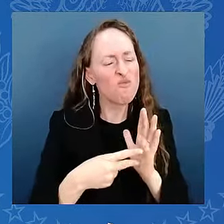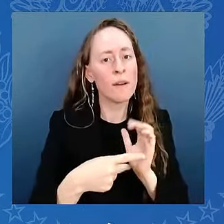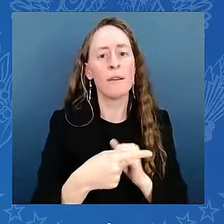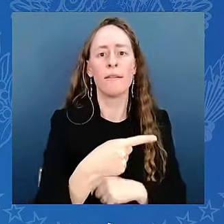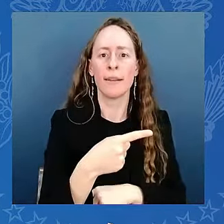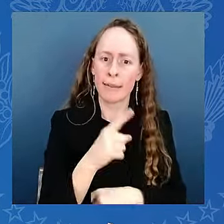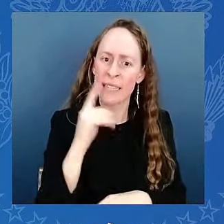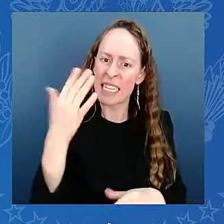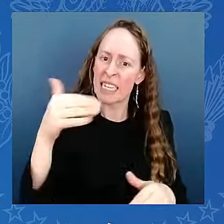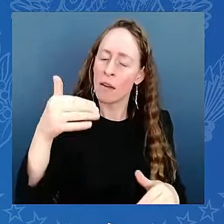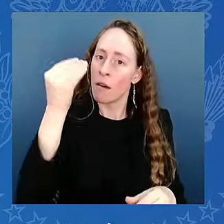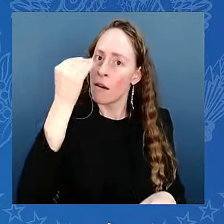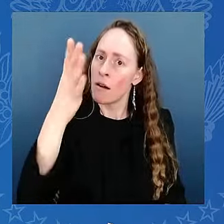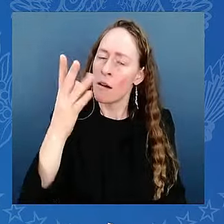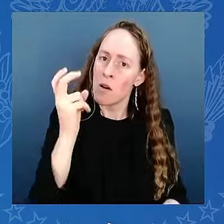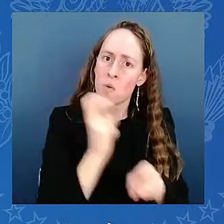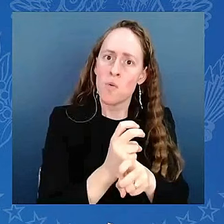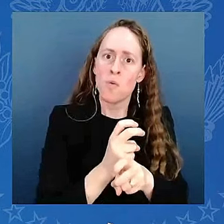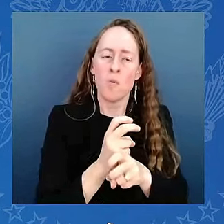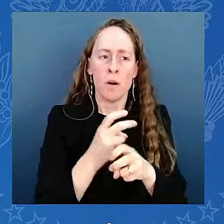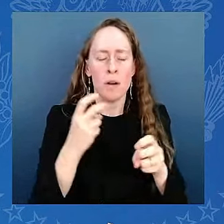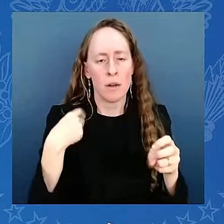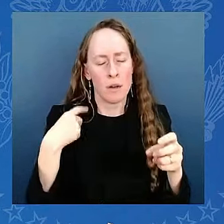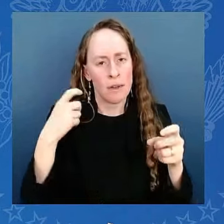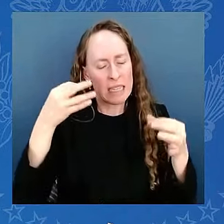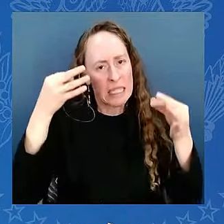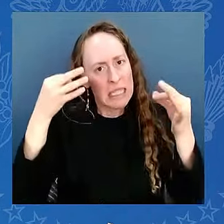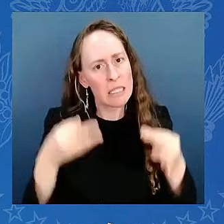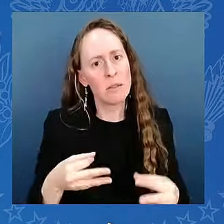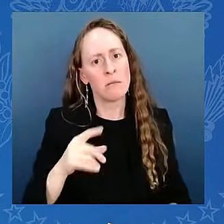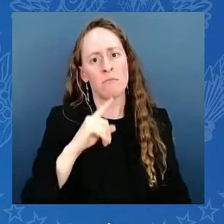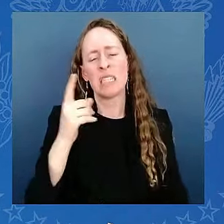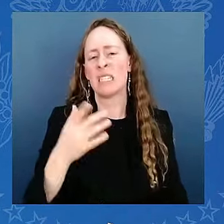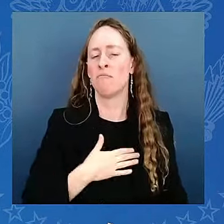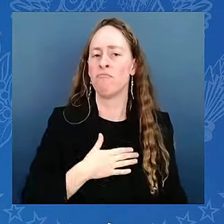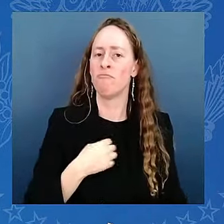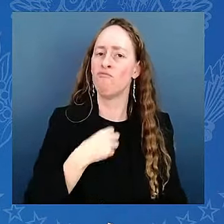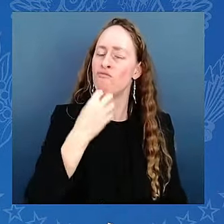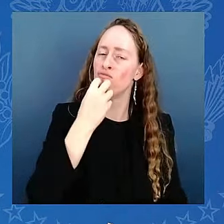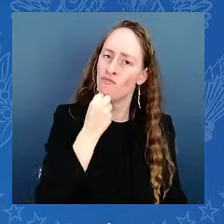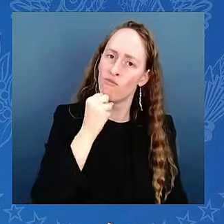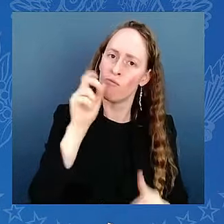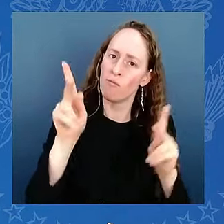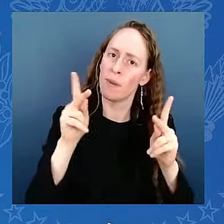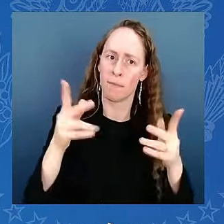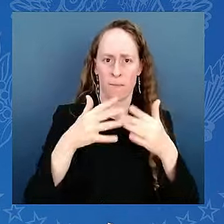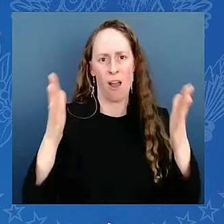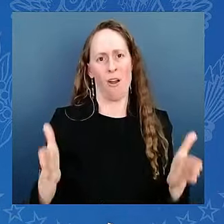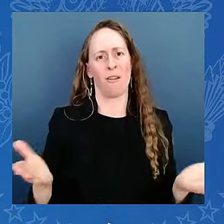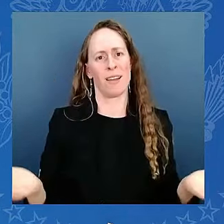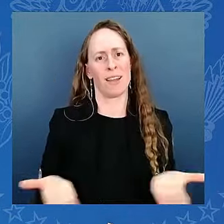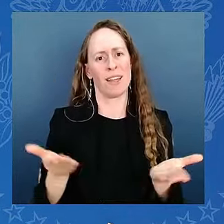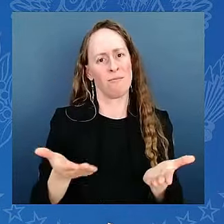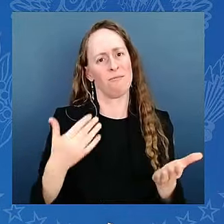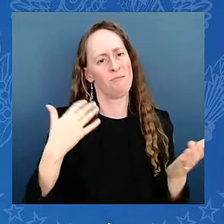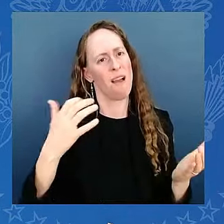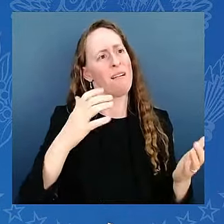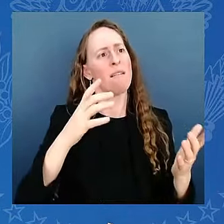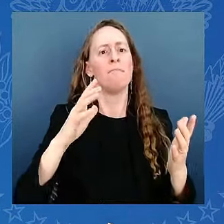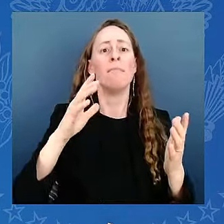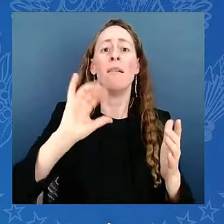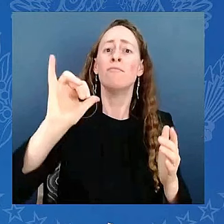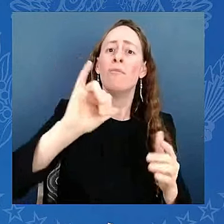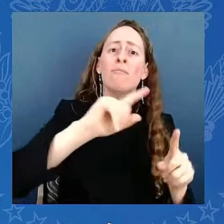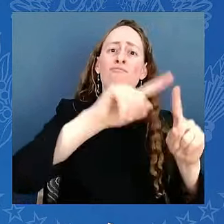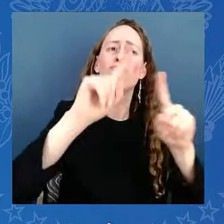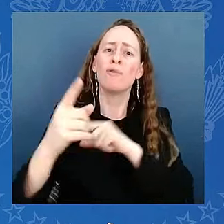than protecting Americans at home and abroad. And so we'll continue to work for the release of all wrongfully detained Americans around the